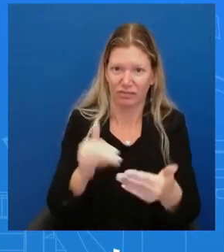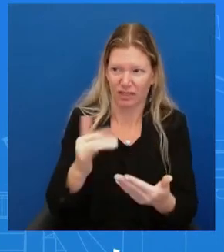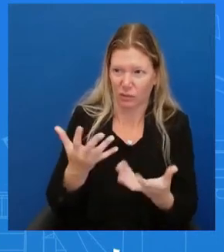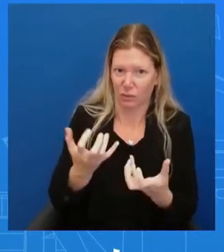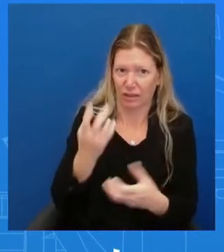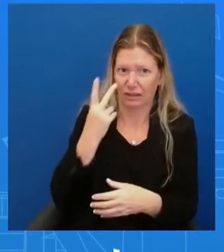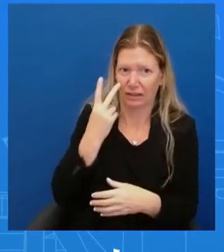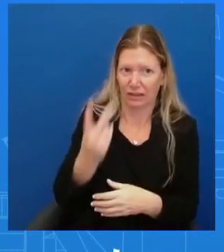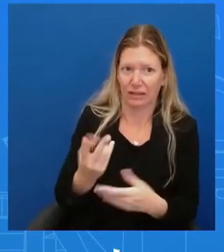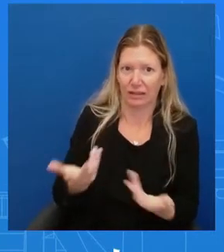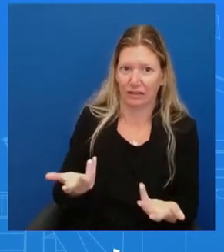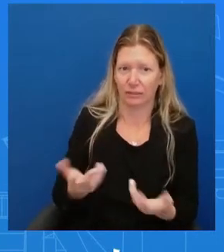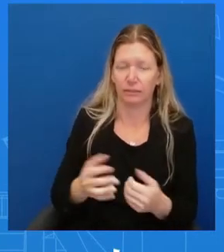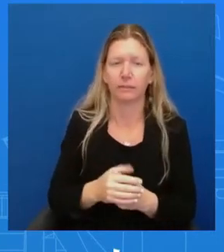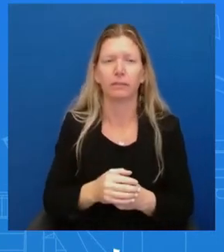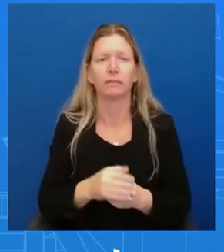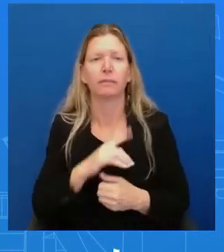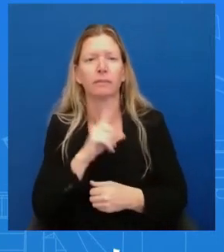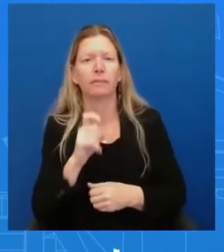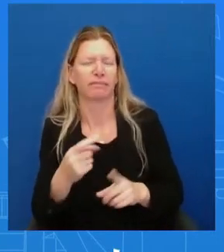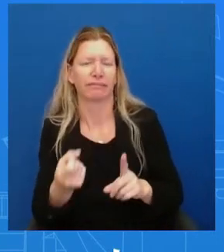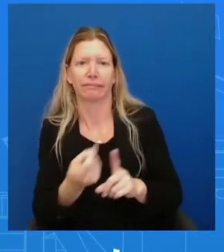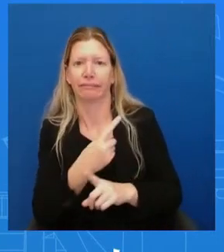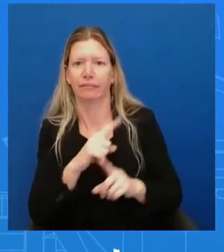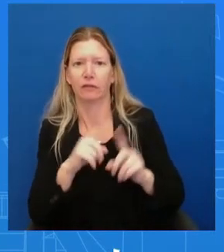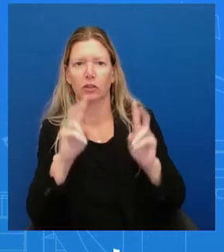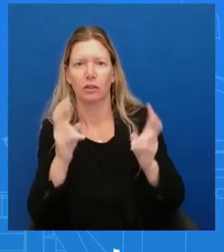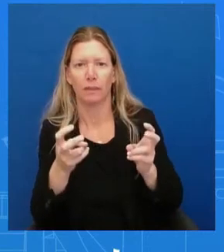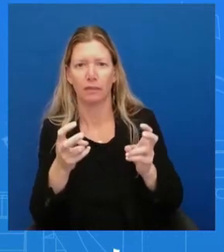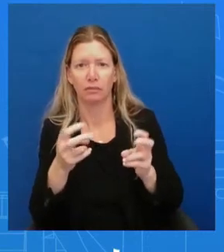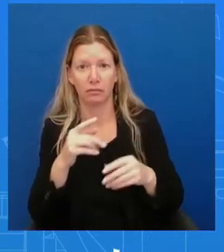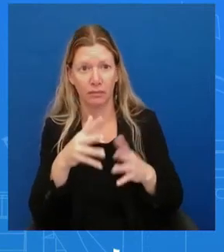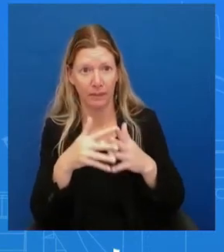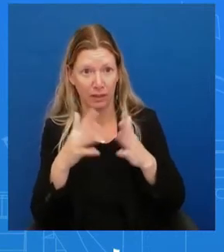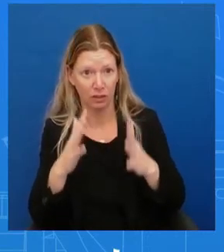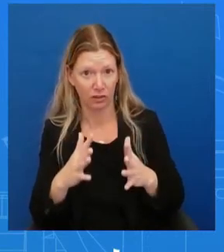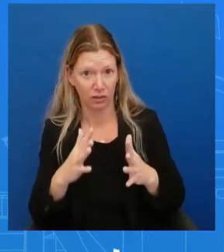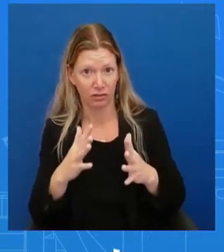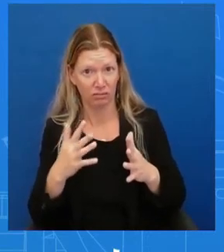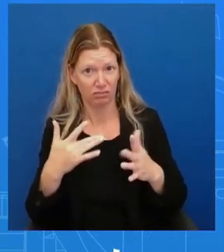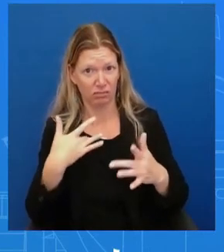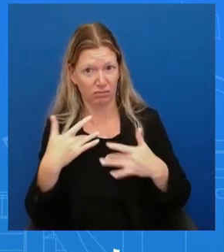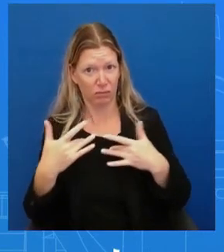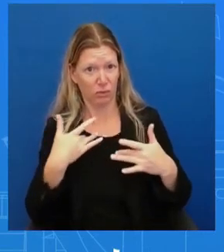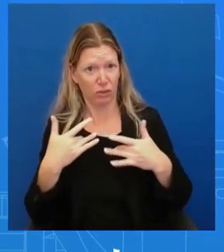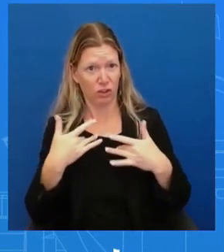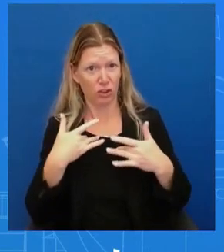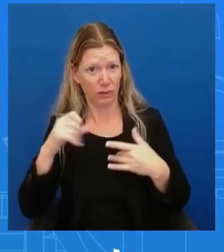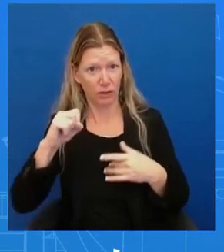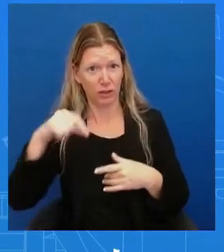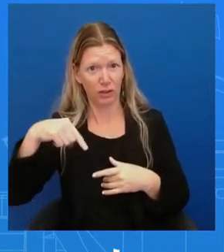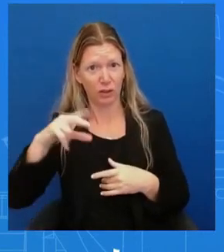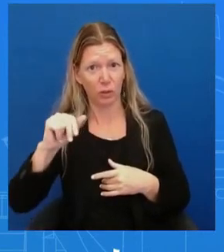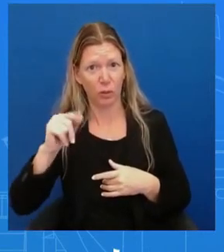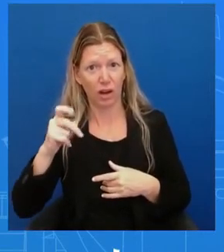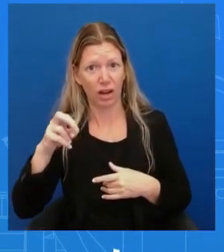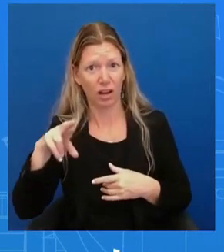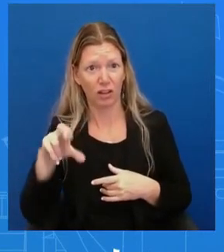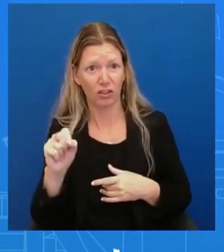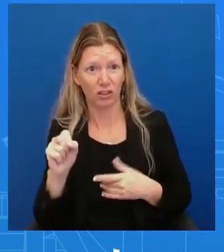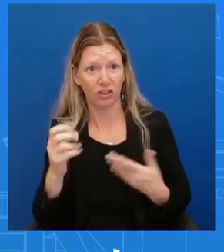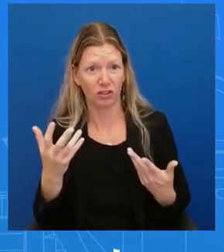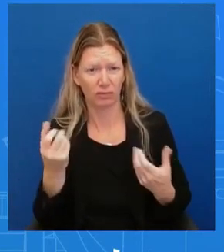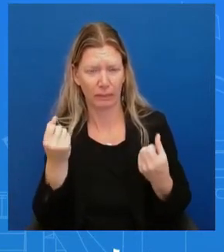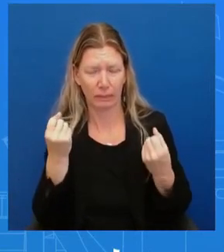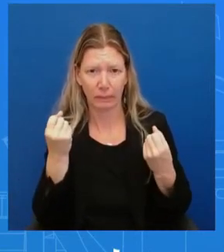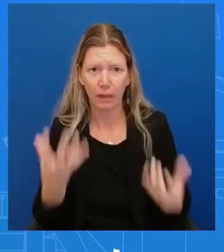squatters? About squatters? About squatters. There's a lot of stories out there. Homeowners are showing up at places that they own, where the locks have been changed. Some